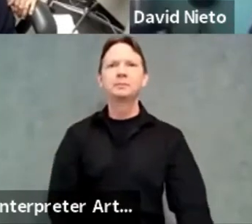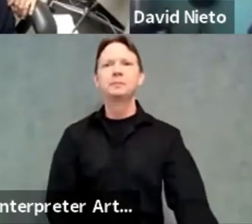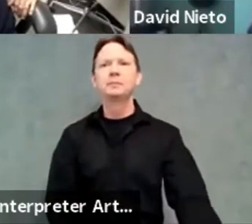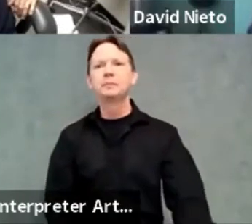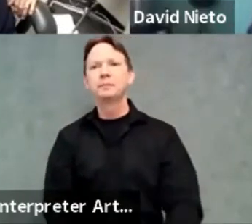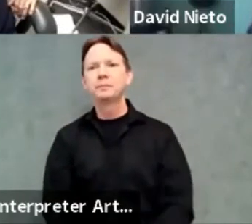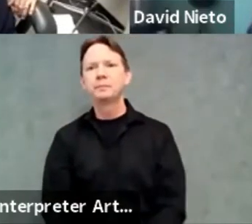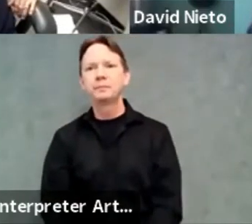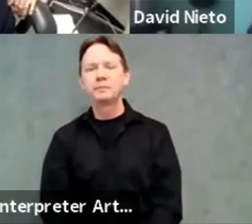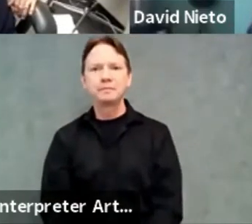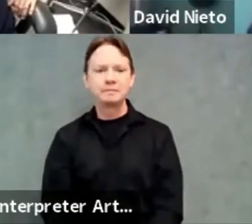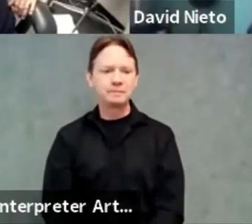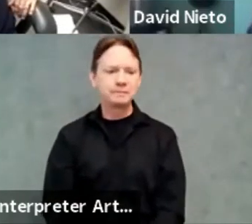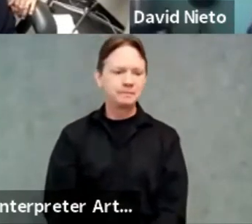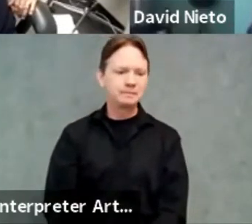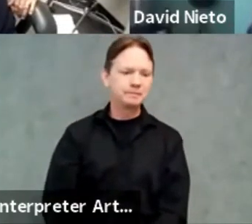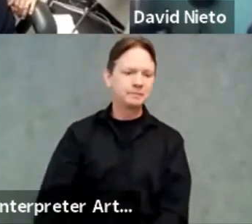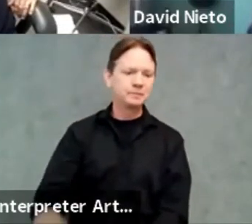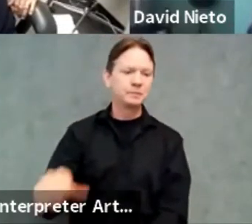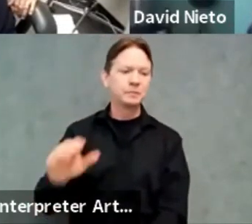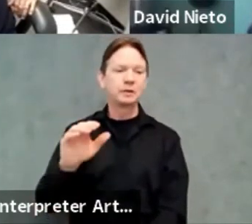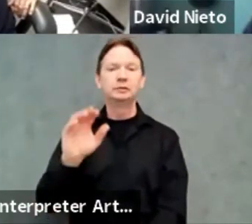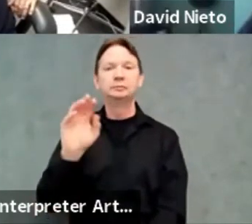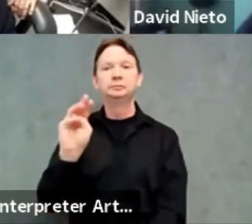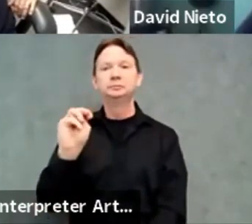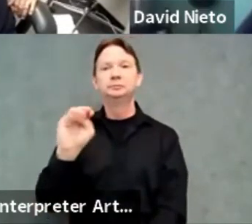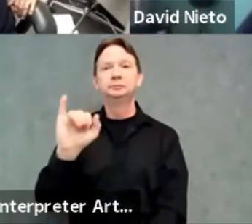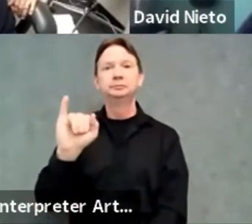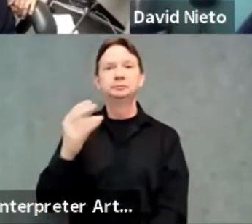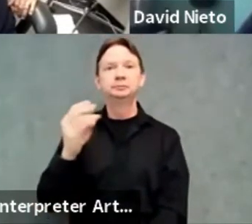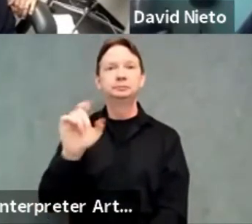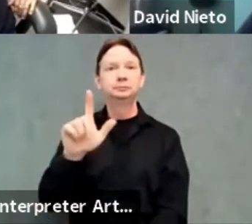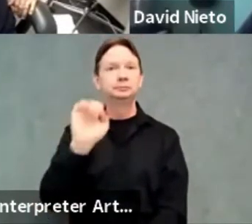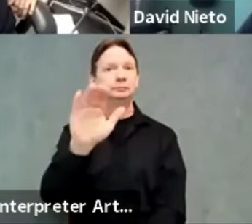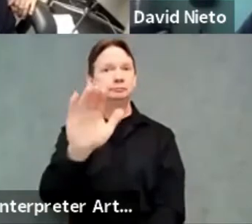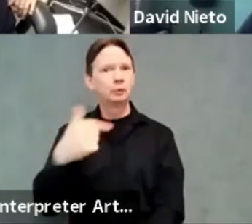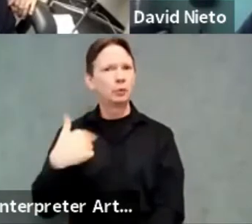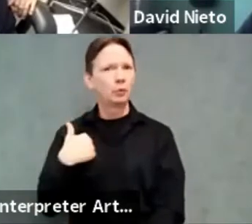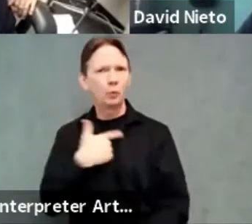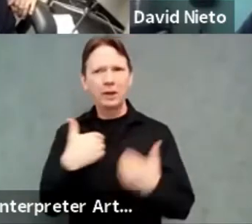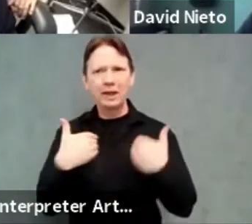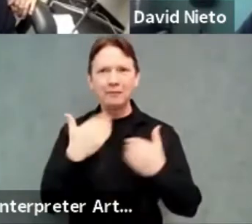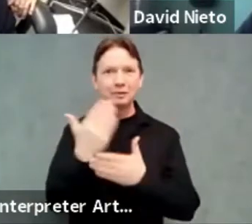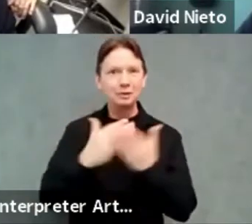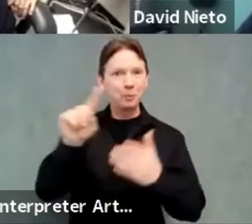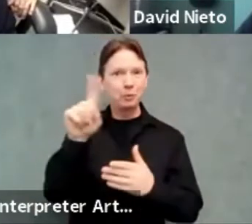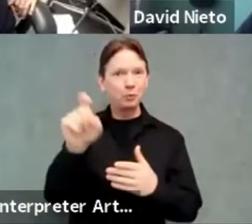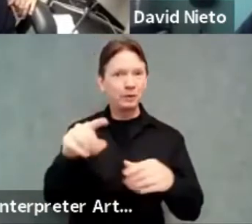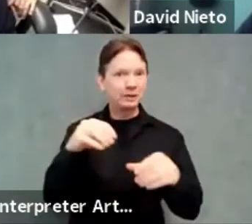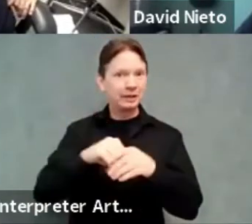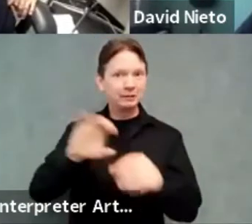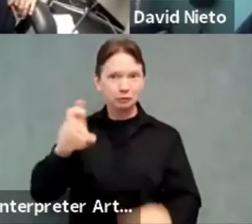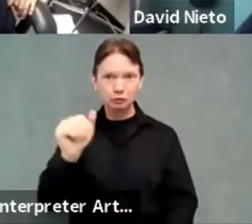So Nathan, we have some questions that were posted in the chat. So should I start with those?